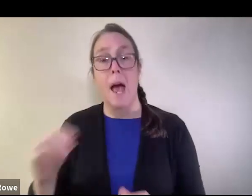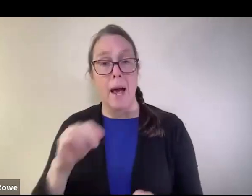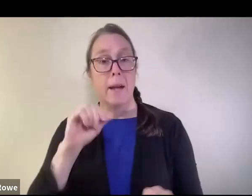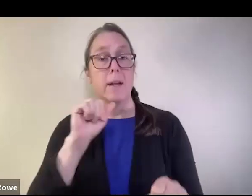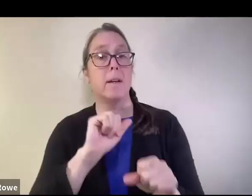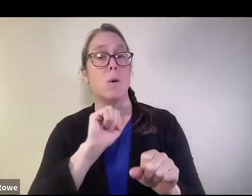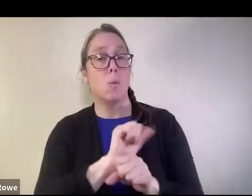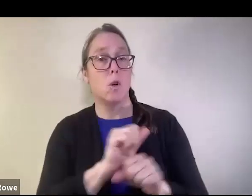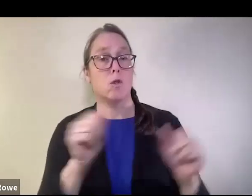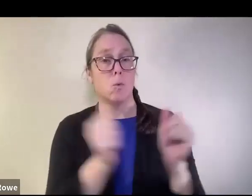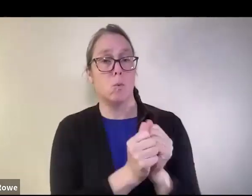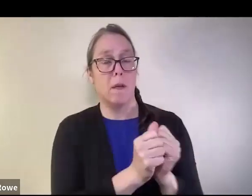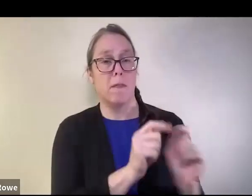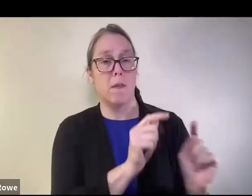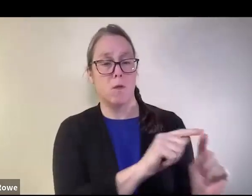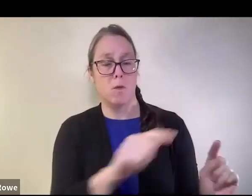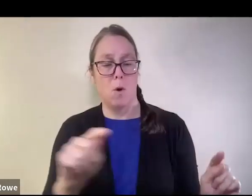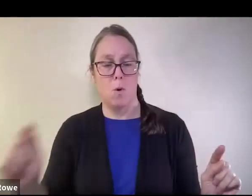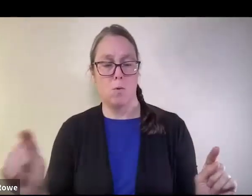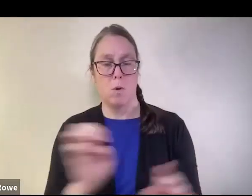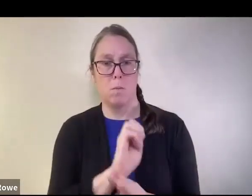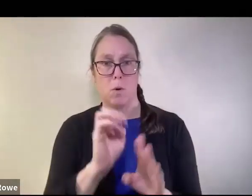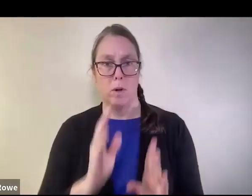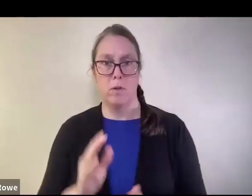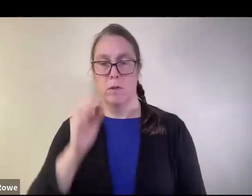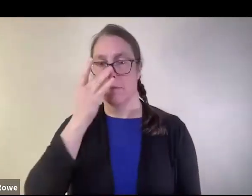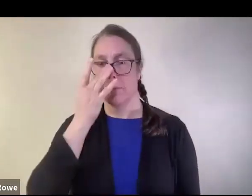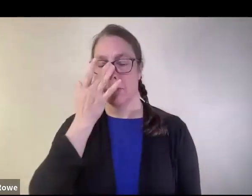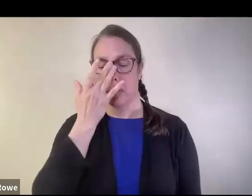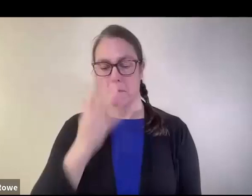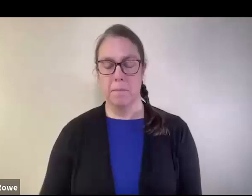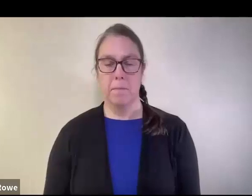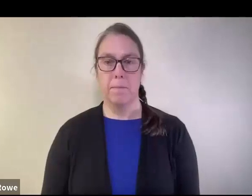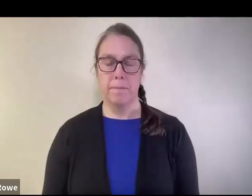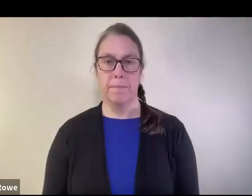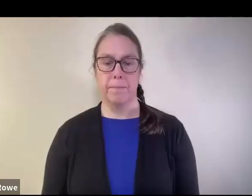works with those employers?